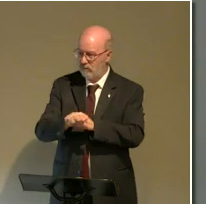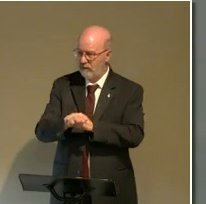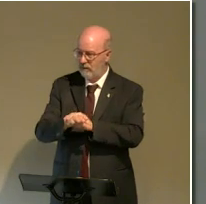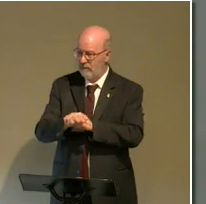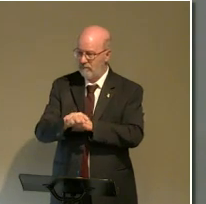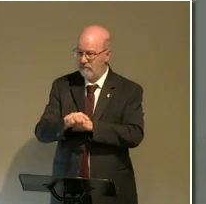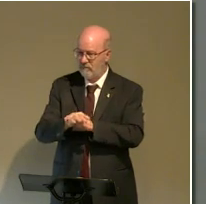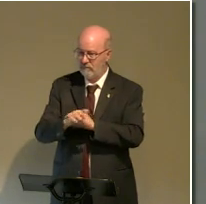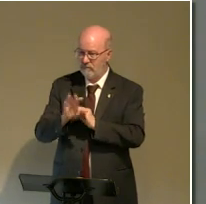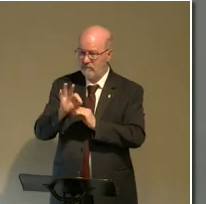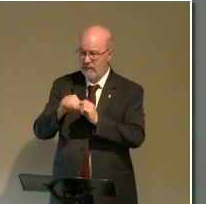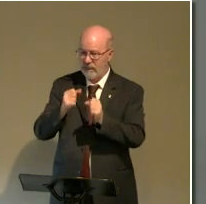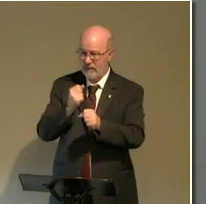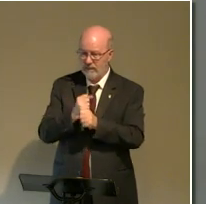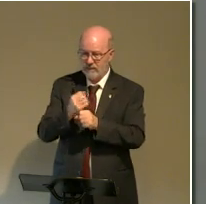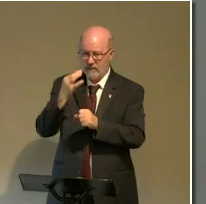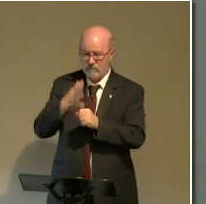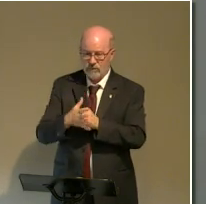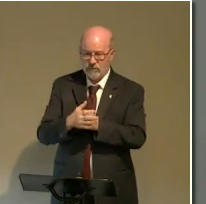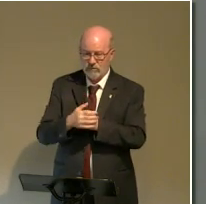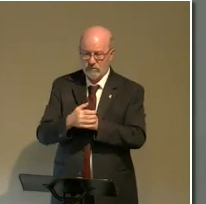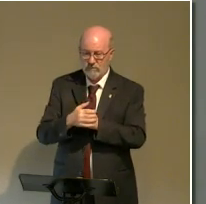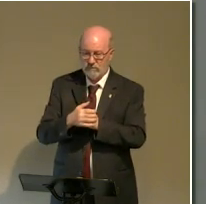Innocently arrested, 9 years. He was a preacher.